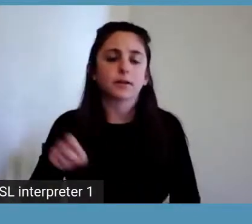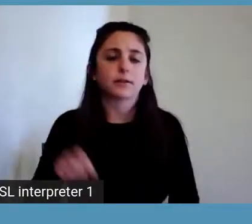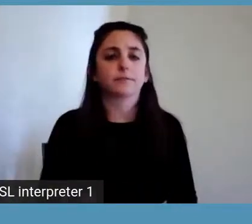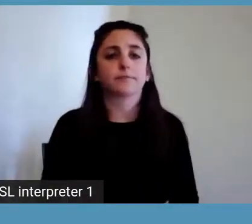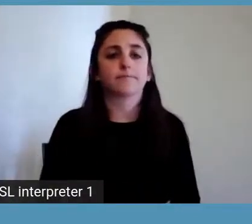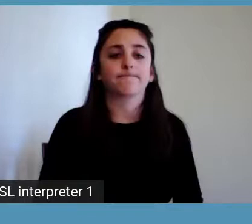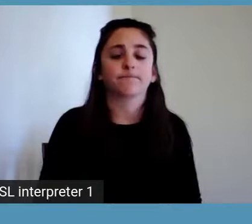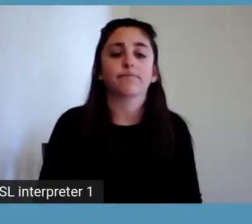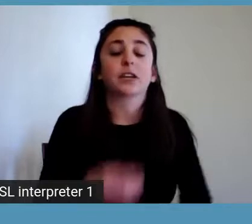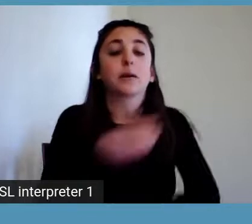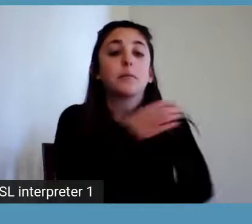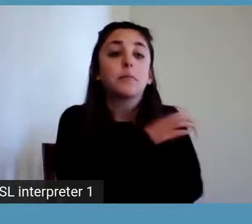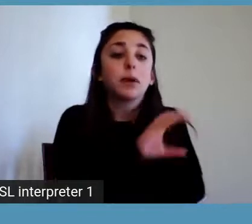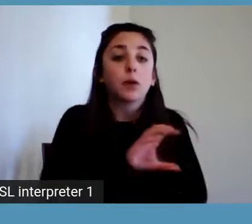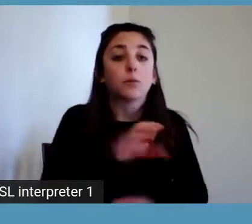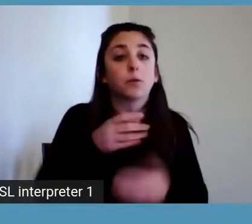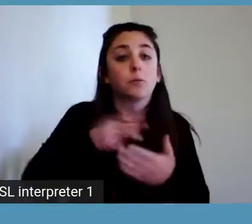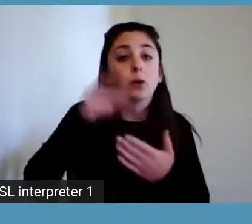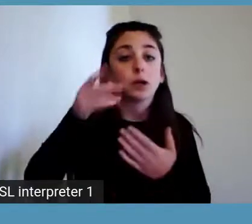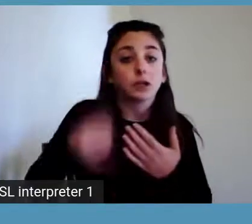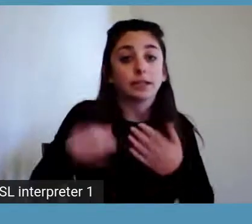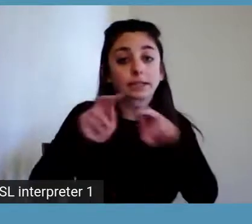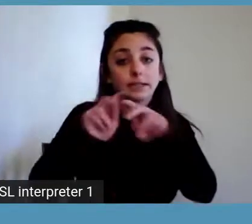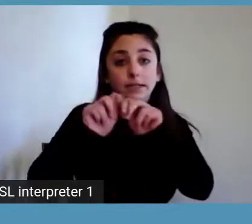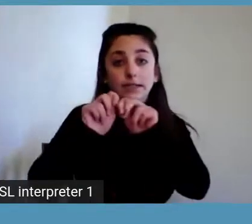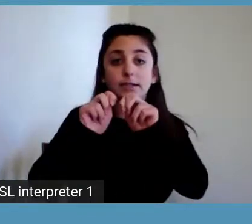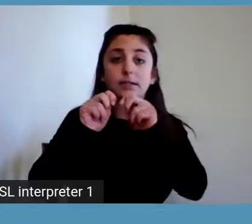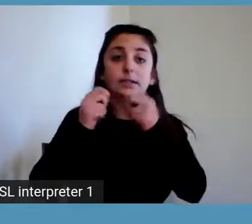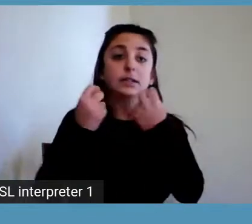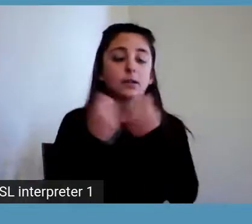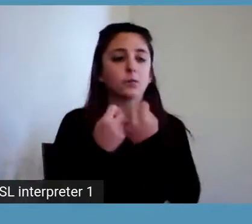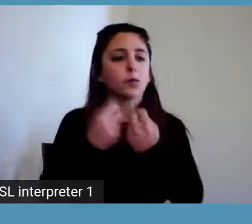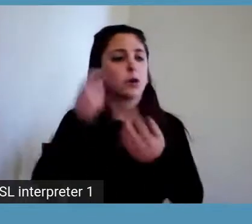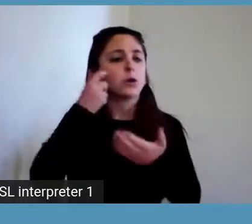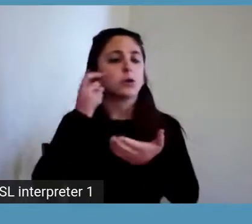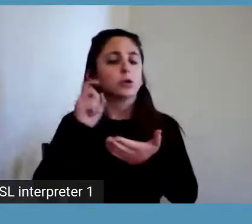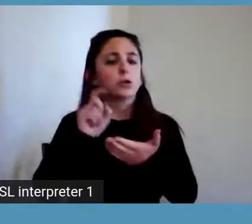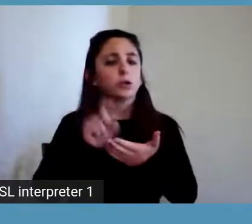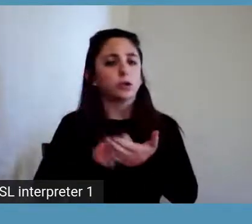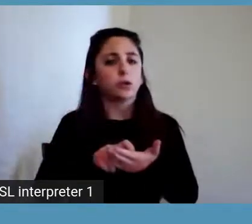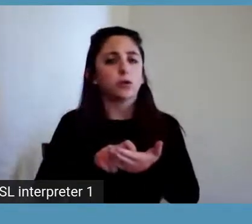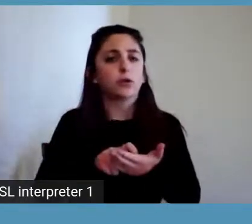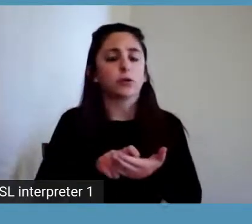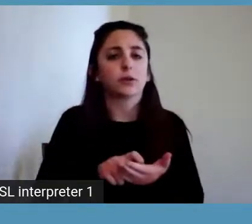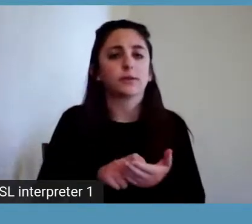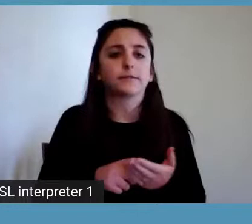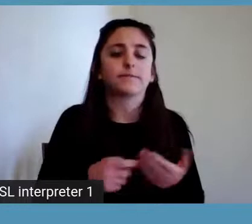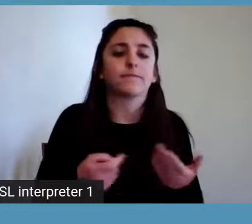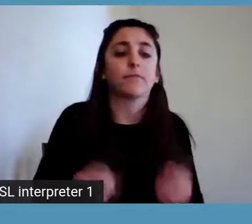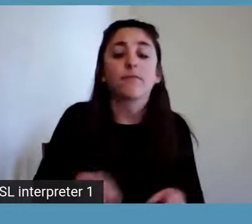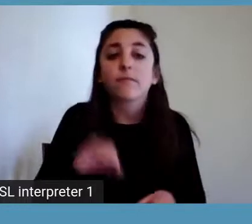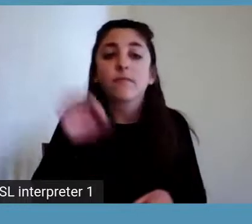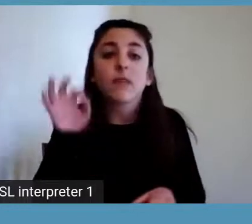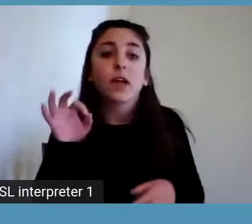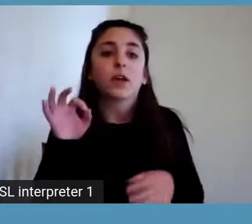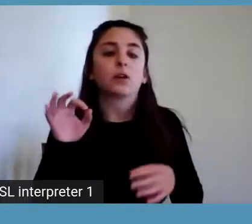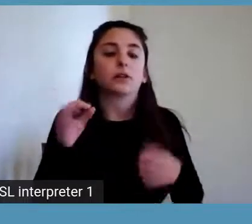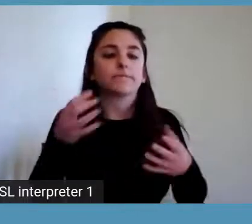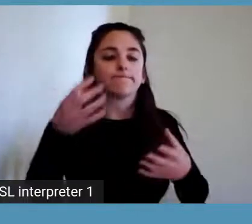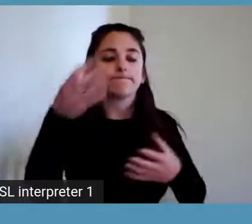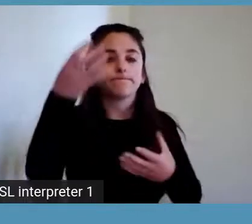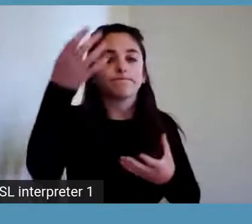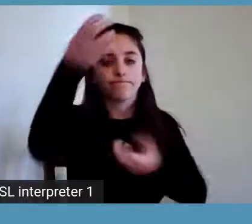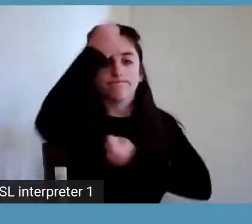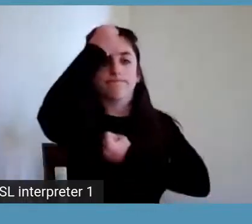Empowerment Project team, recognize that our organizations and those of our members were founded within a colonizing society that perpetuated